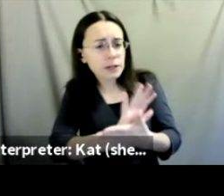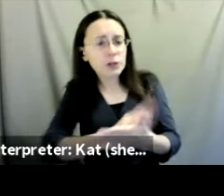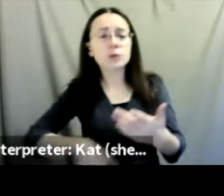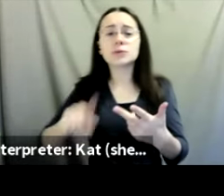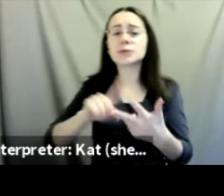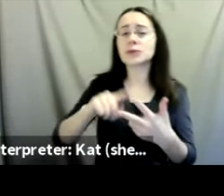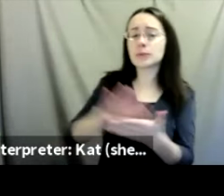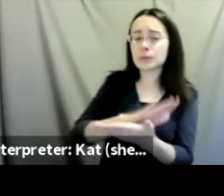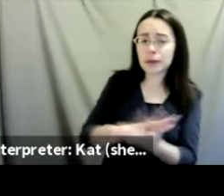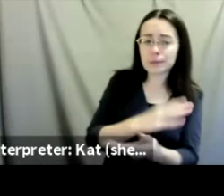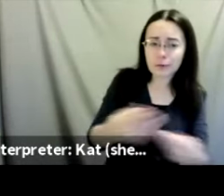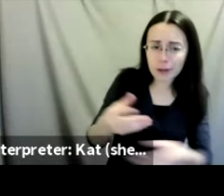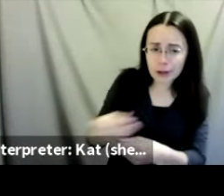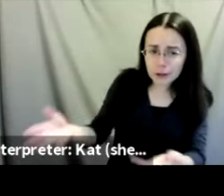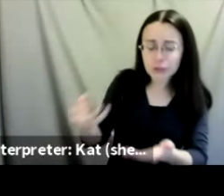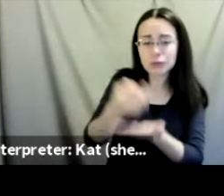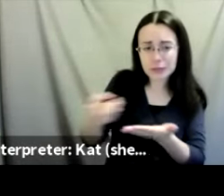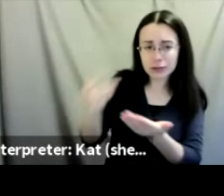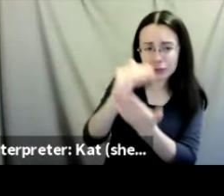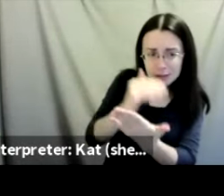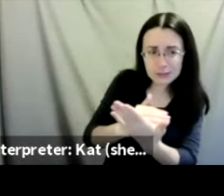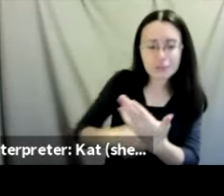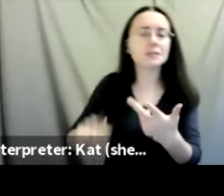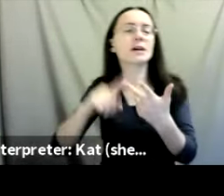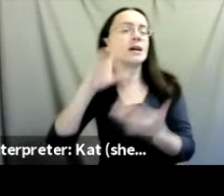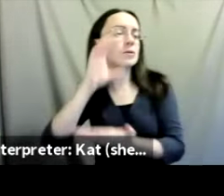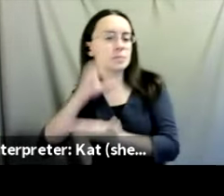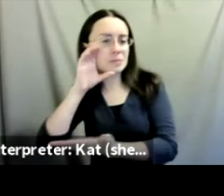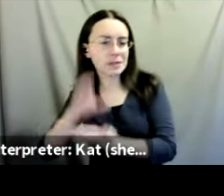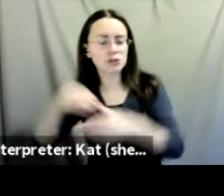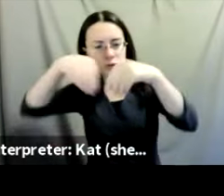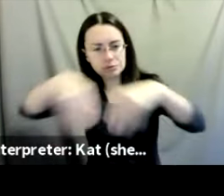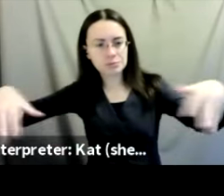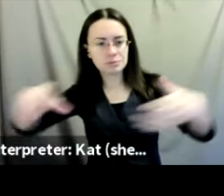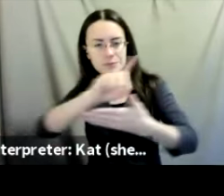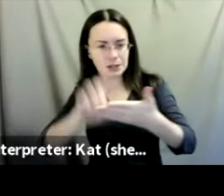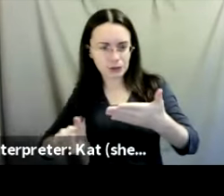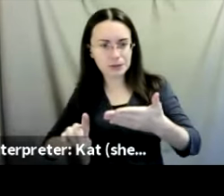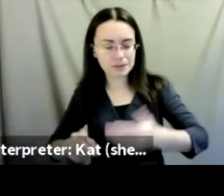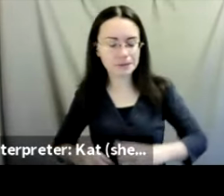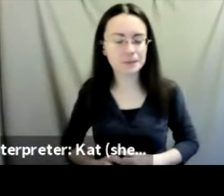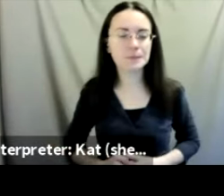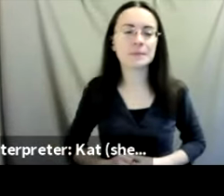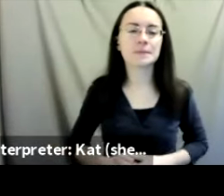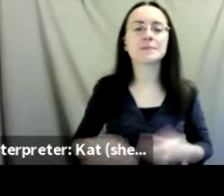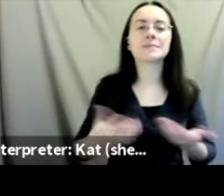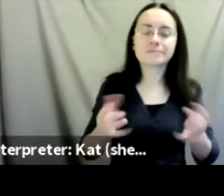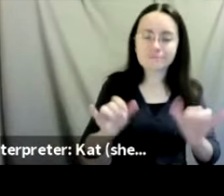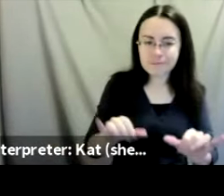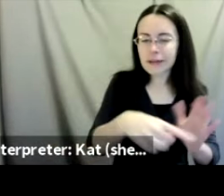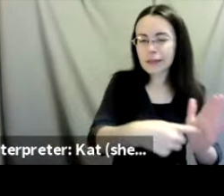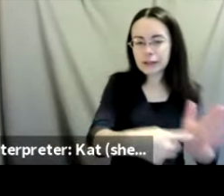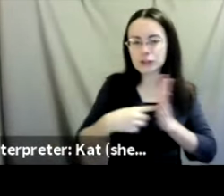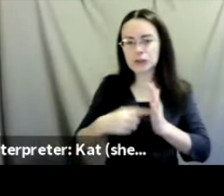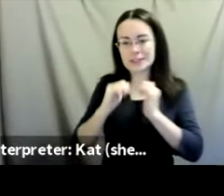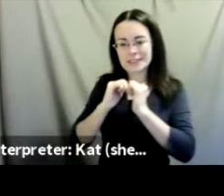handouts, resource lists, and picture infographics. And so this just let us know what we need to produce